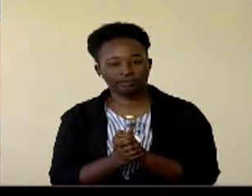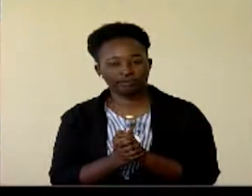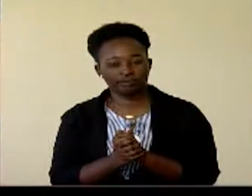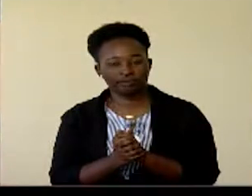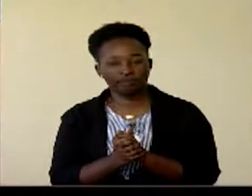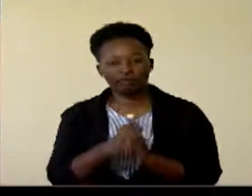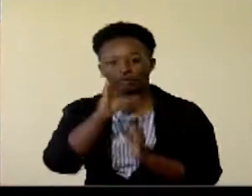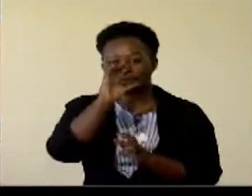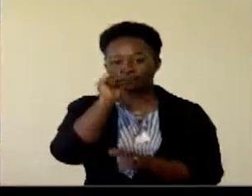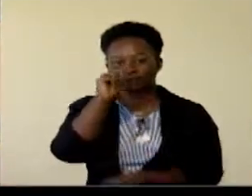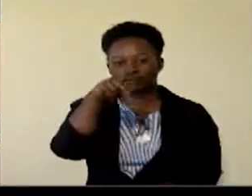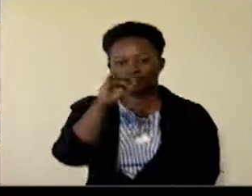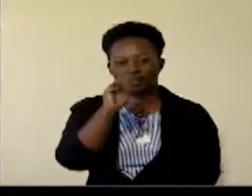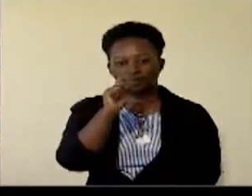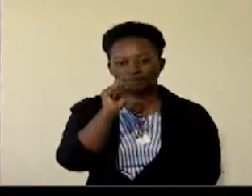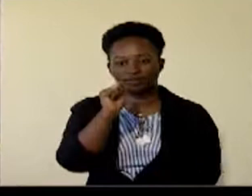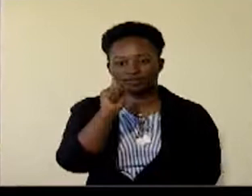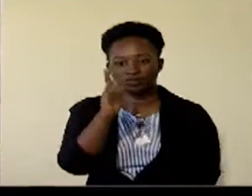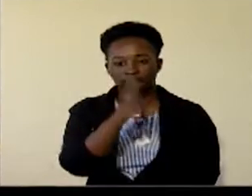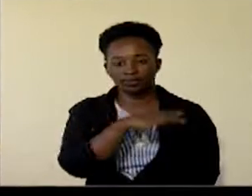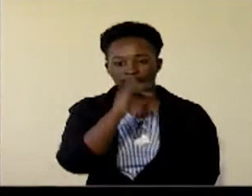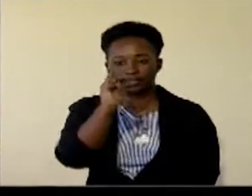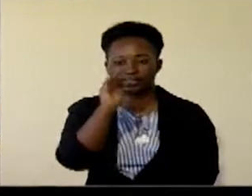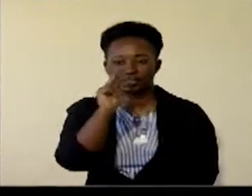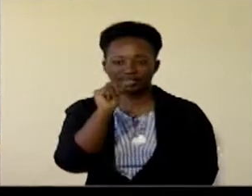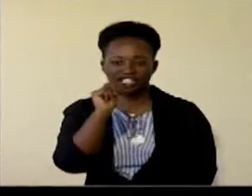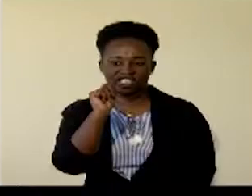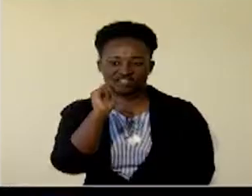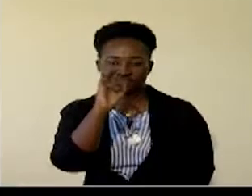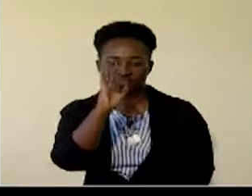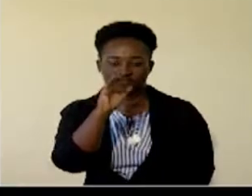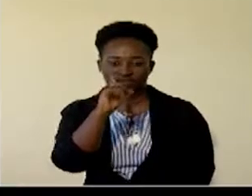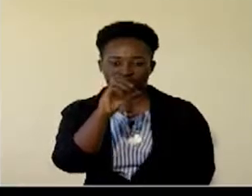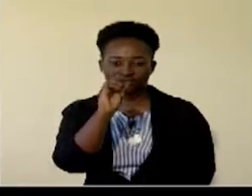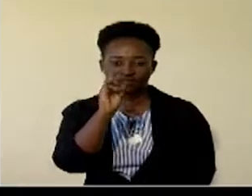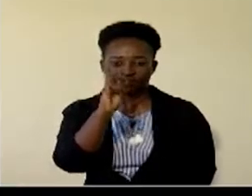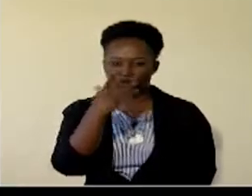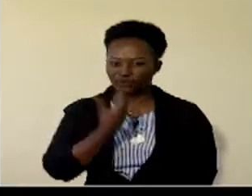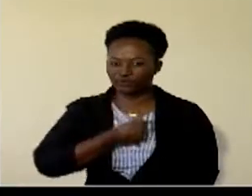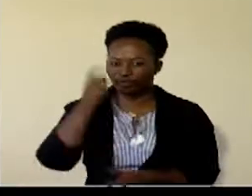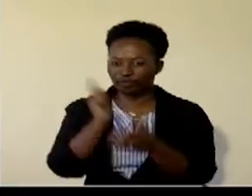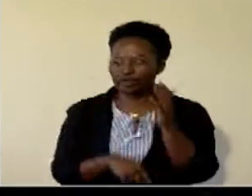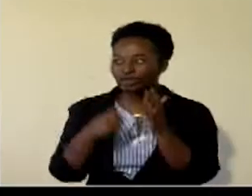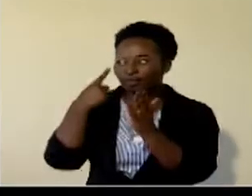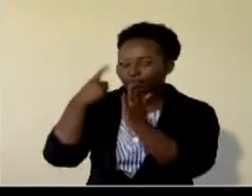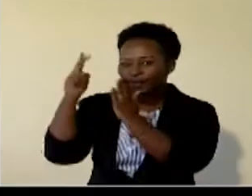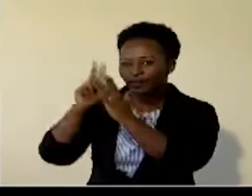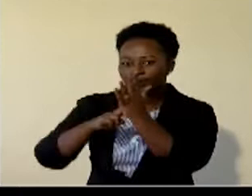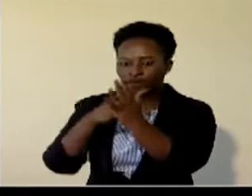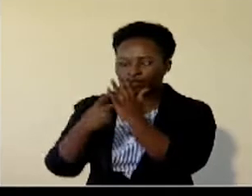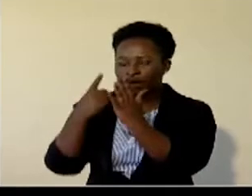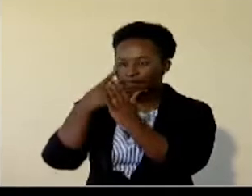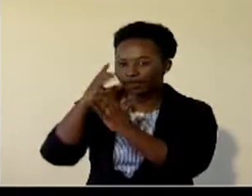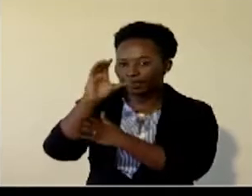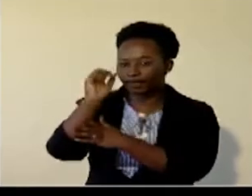what is the capital inflow? I want you to look at the table, learners. Check on capital